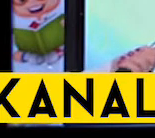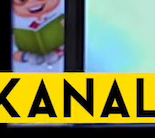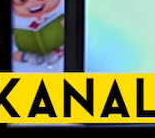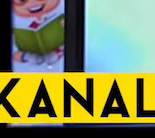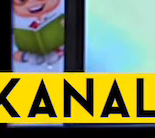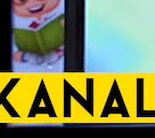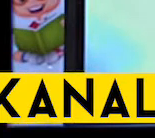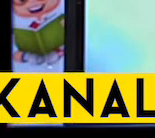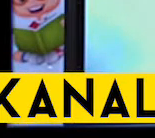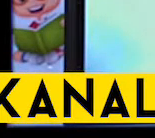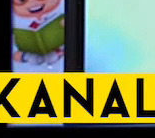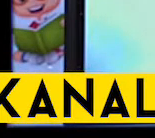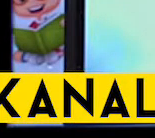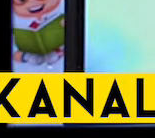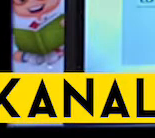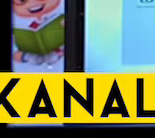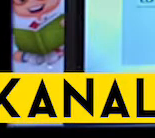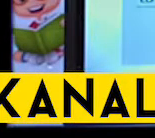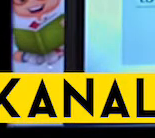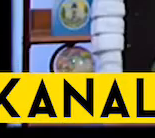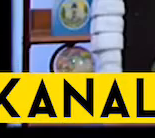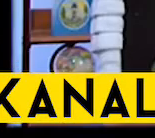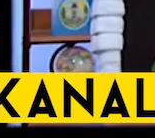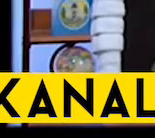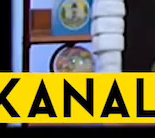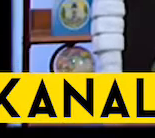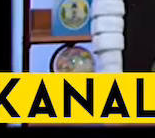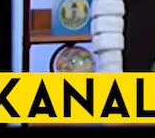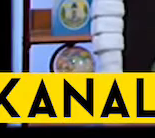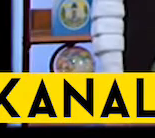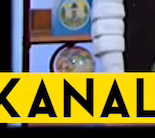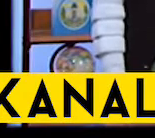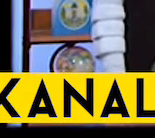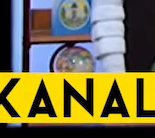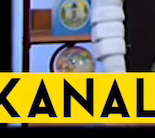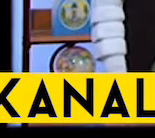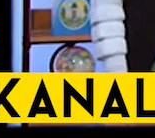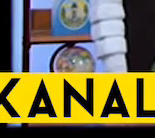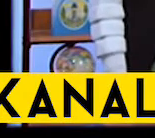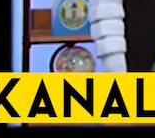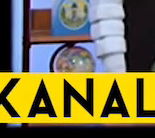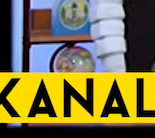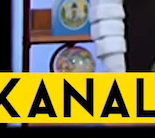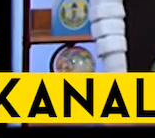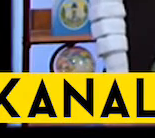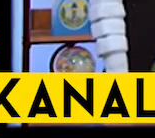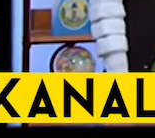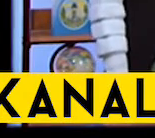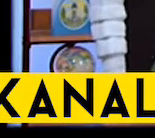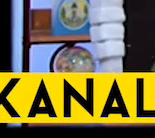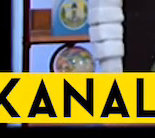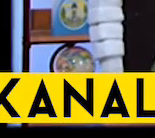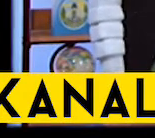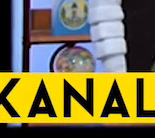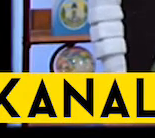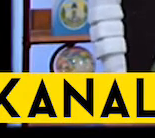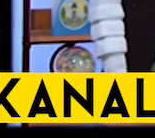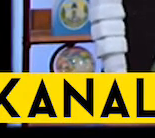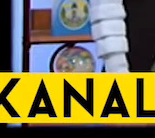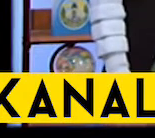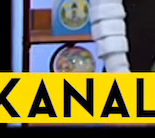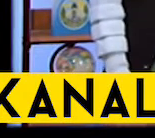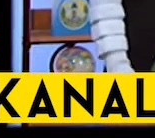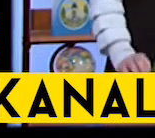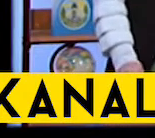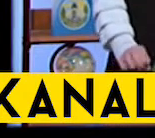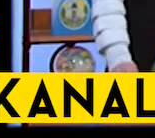often. So, we have discussed with you the grammar rules about adverbs, and we have